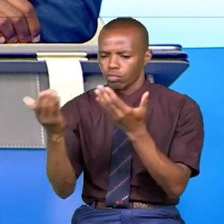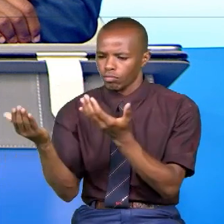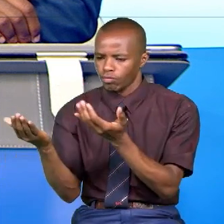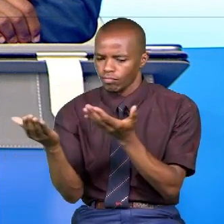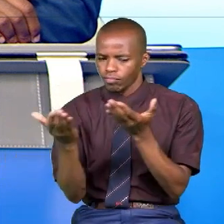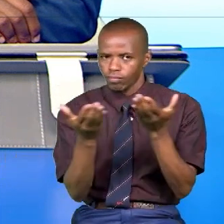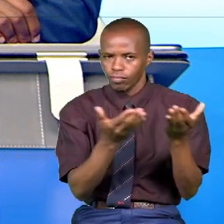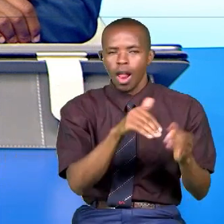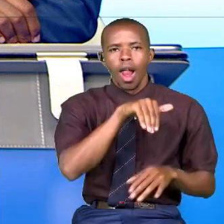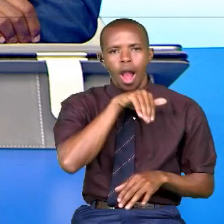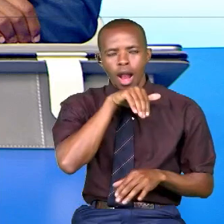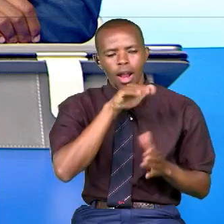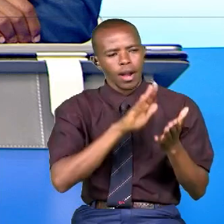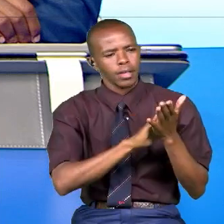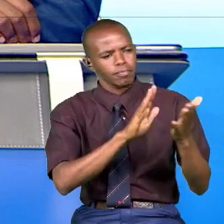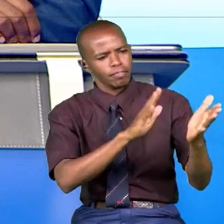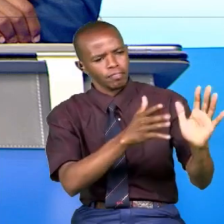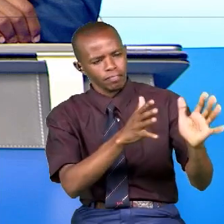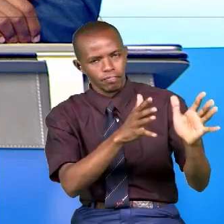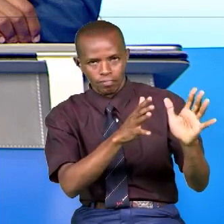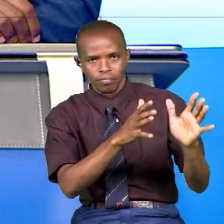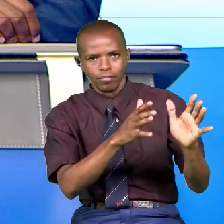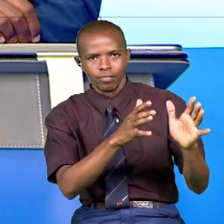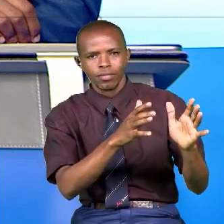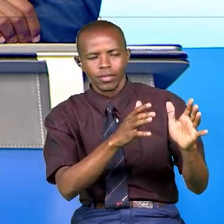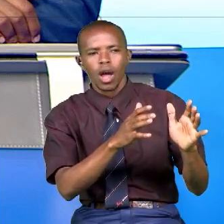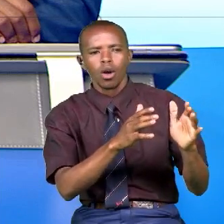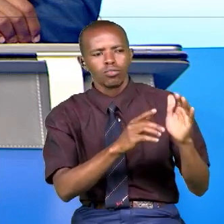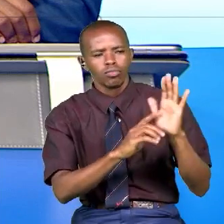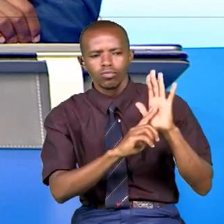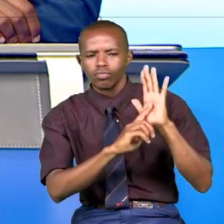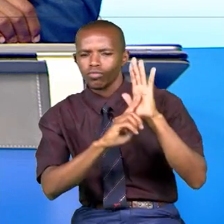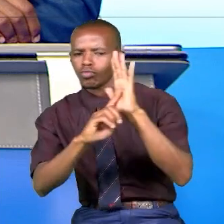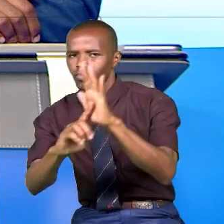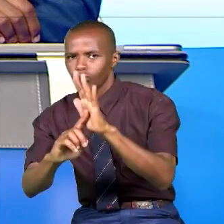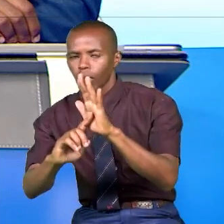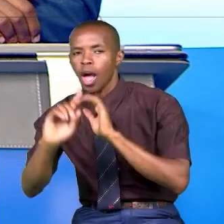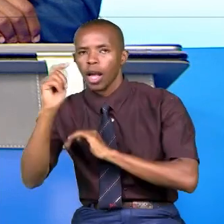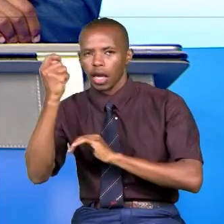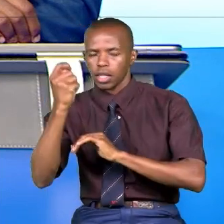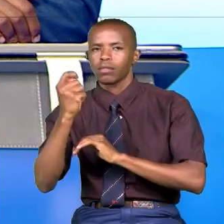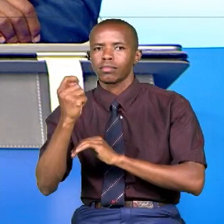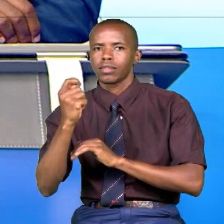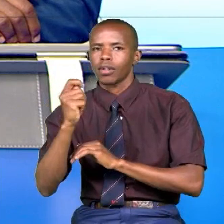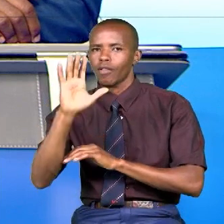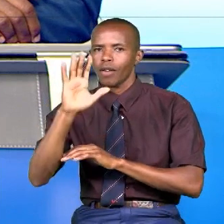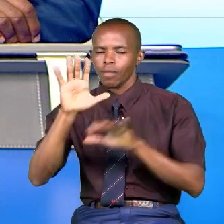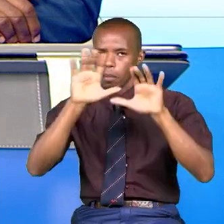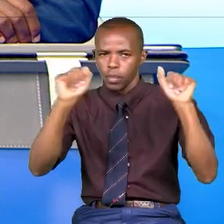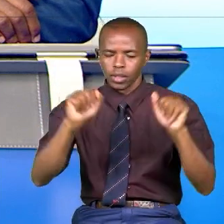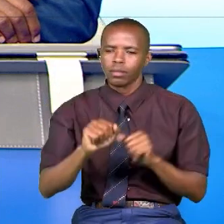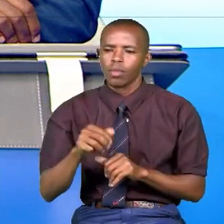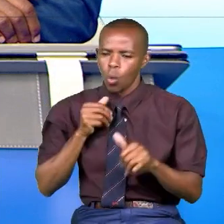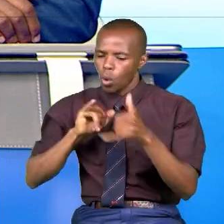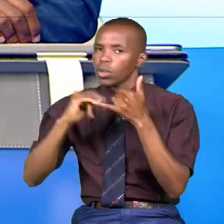Odinga and showered him with praises as he handed him over to Kenyans as he seeks the country's top seat. Ida further stated